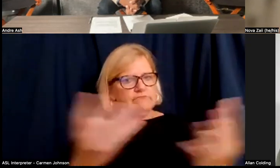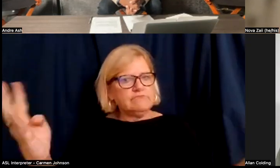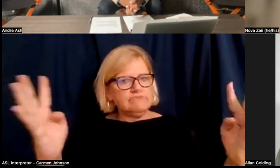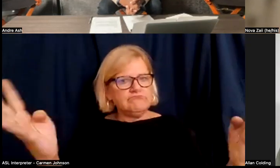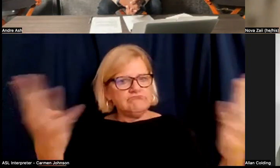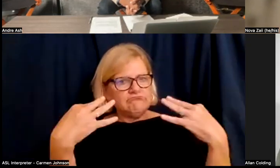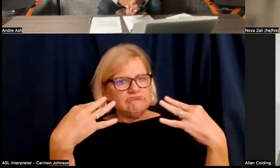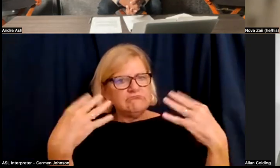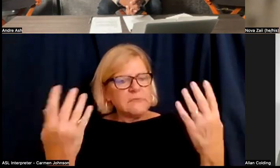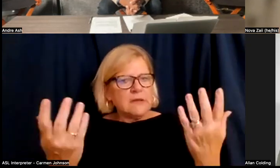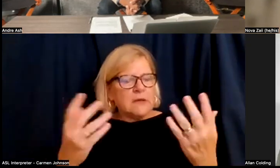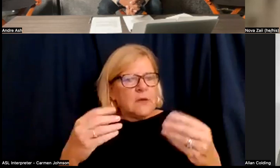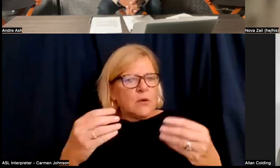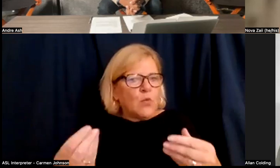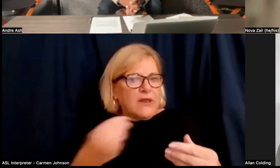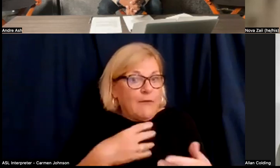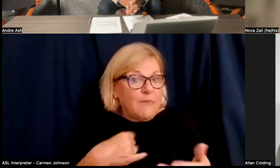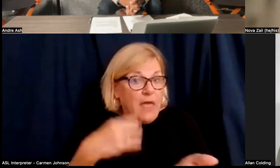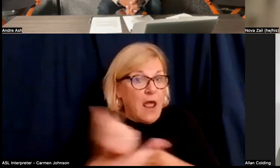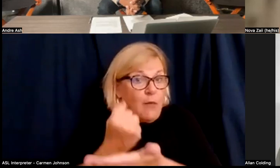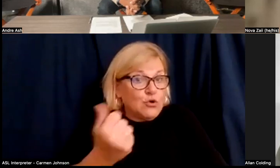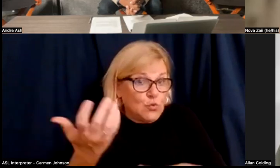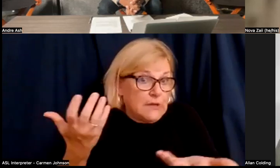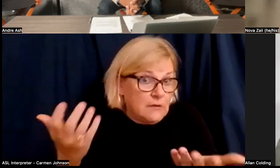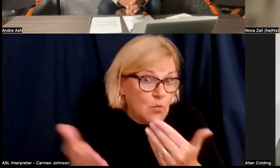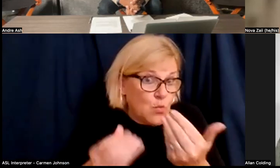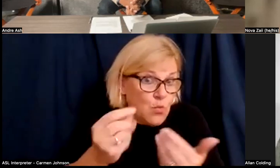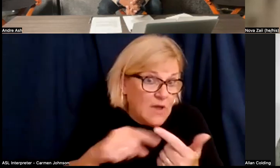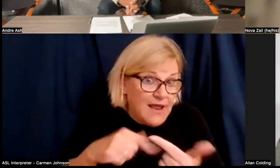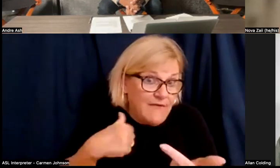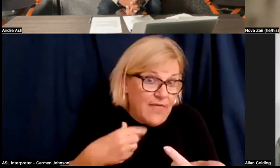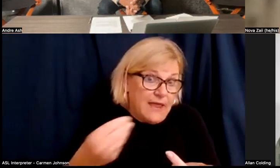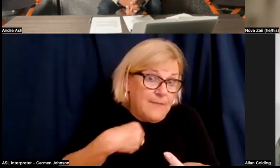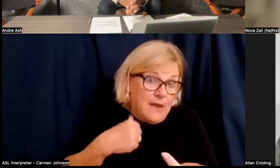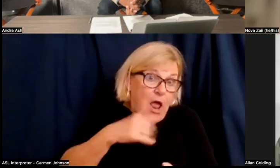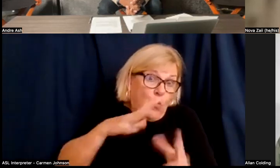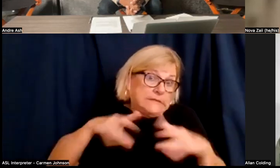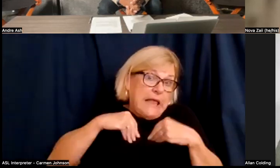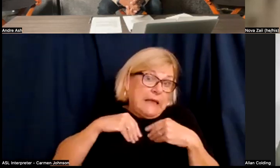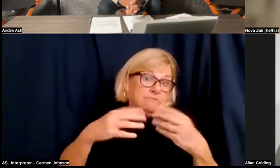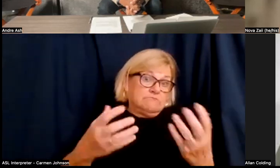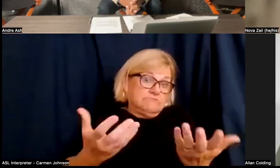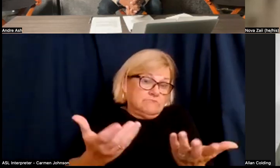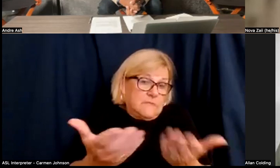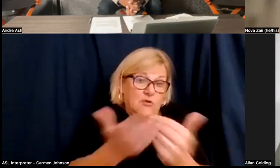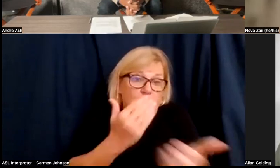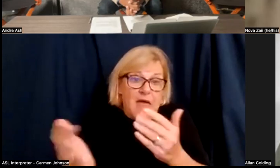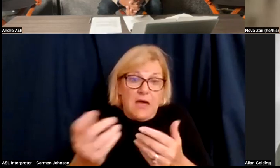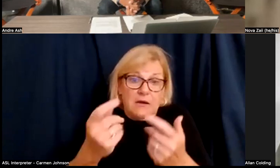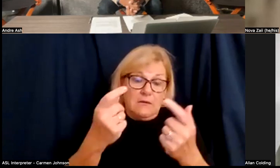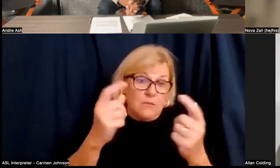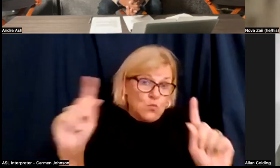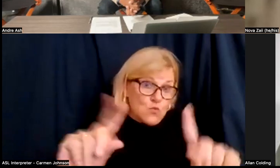So whenever you're given that opportunity, whenever I'm given that opportunity, I'm going to take it. Okay, no matter what the venue